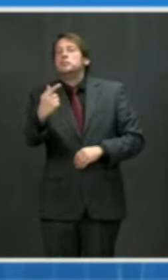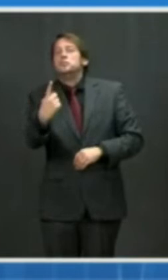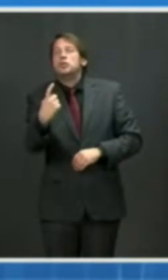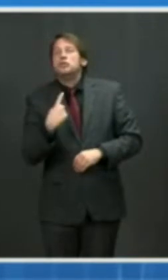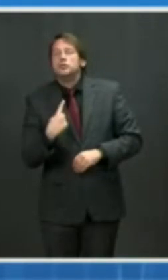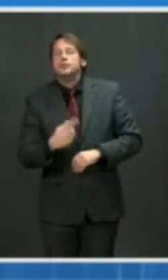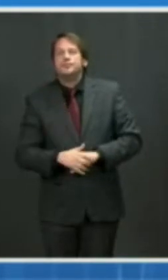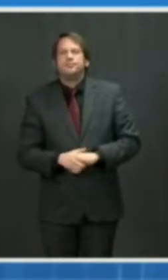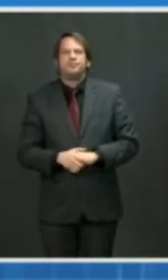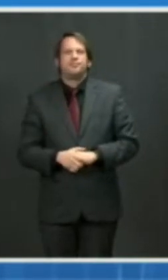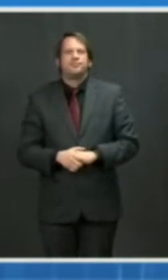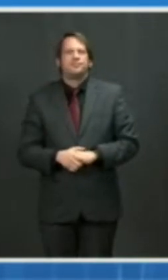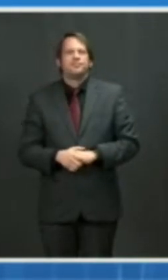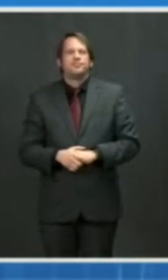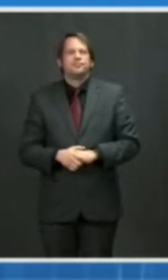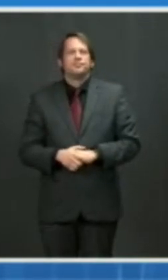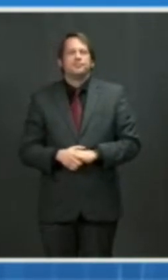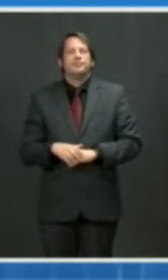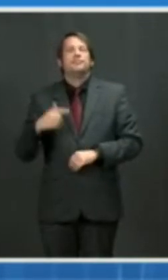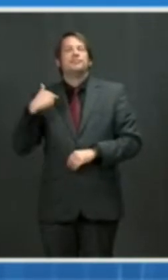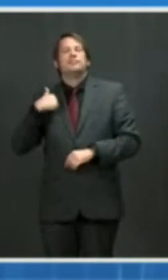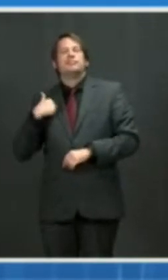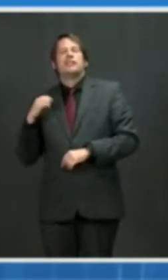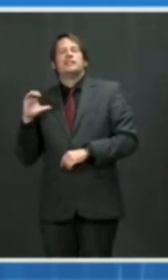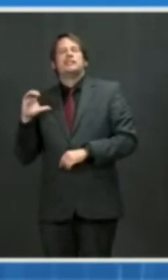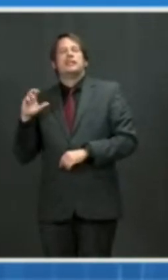Caitlin Collins at CNN.